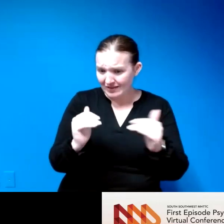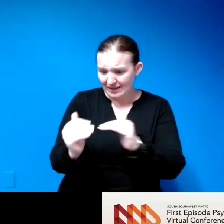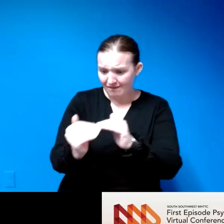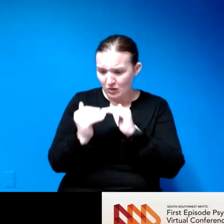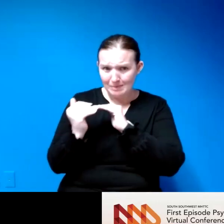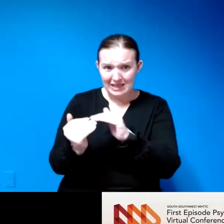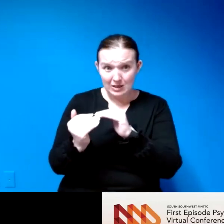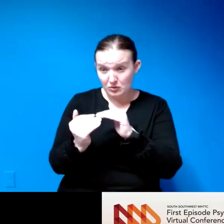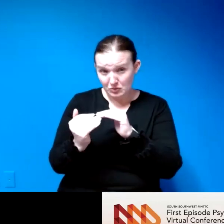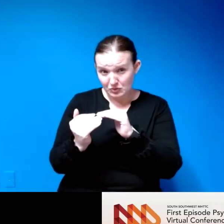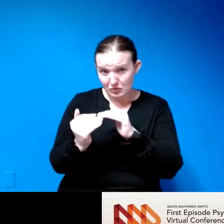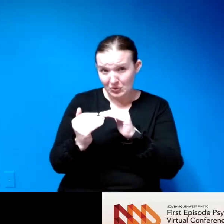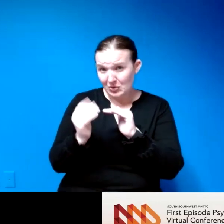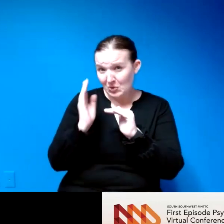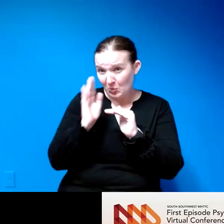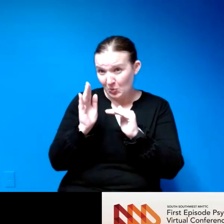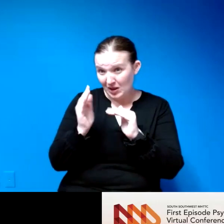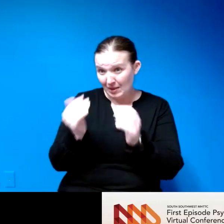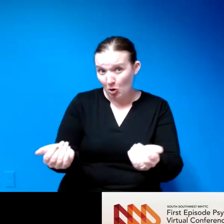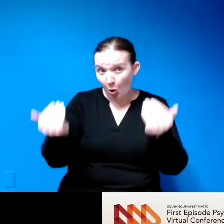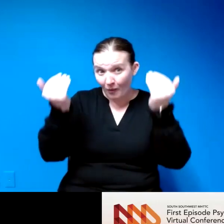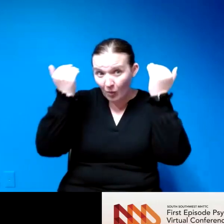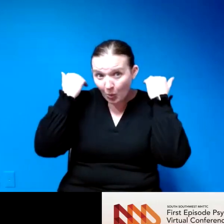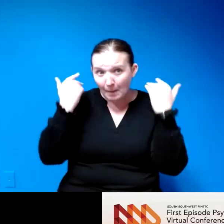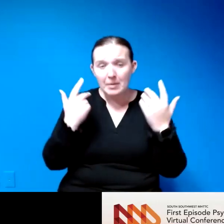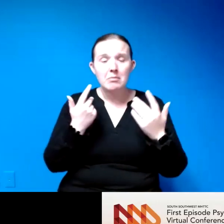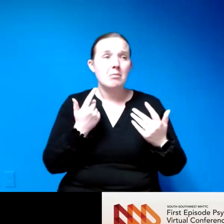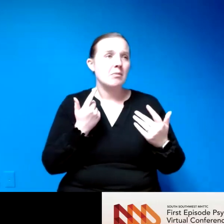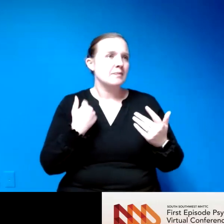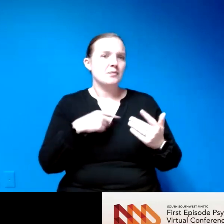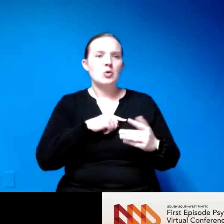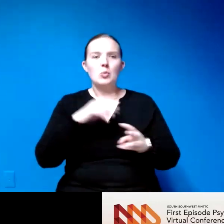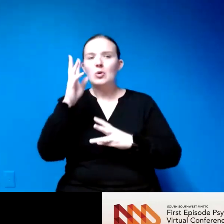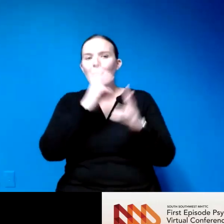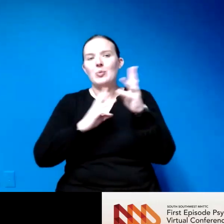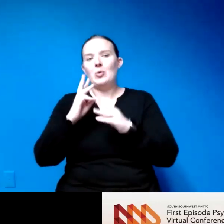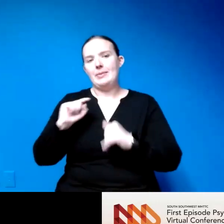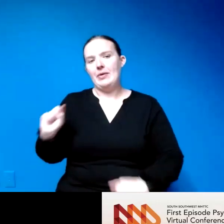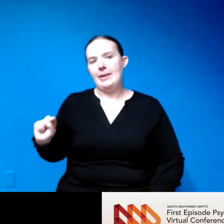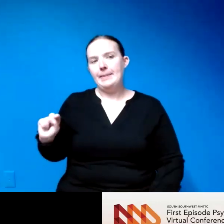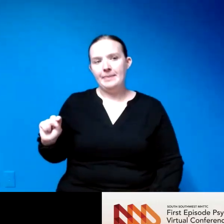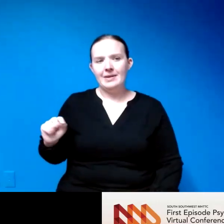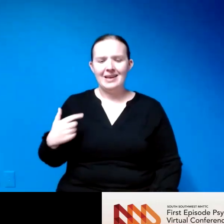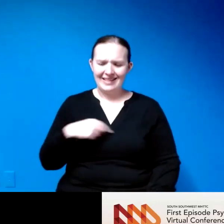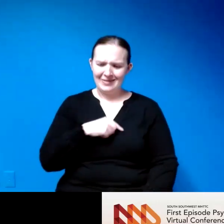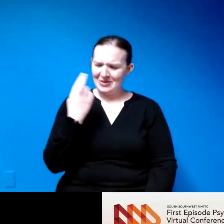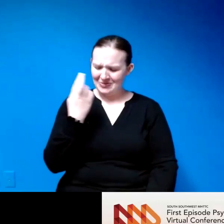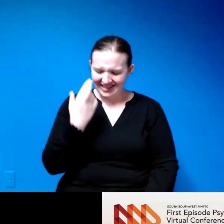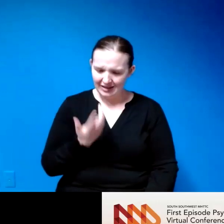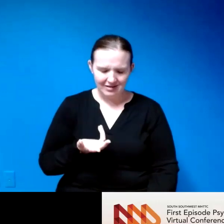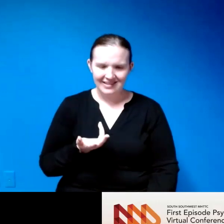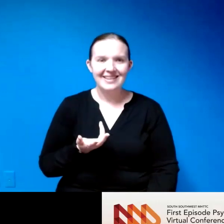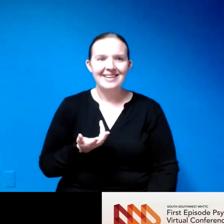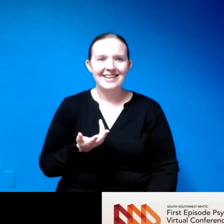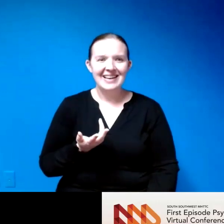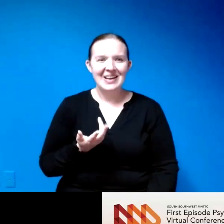and this is going to be overwhelming to him. And we were worried about him. And then we realized that we